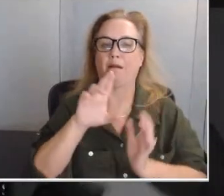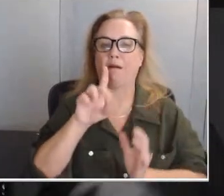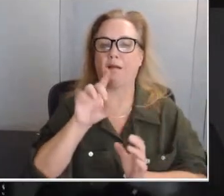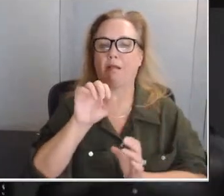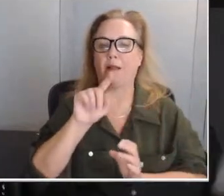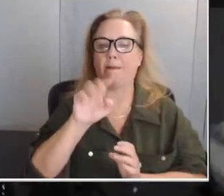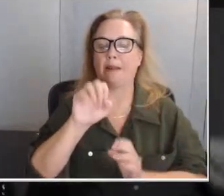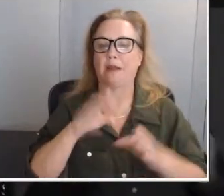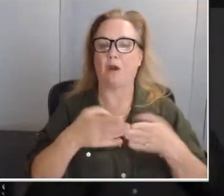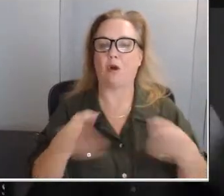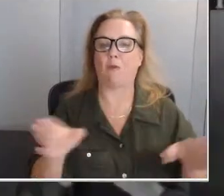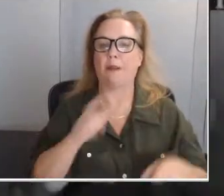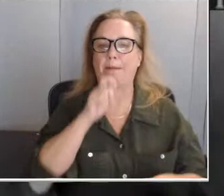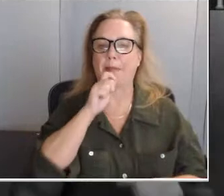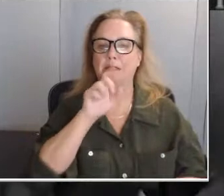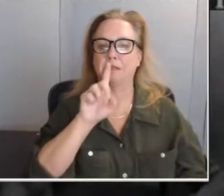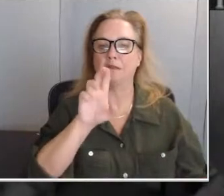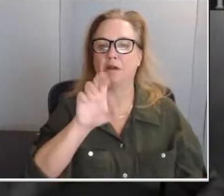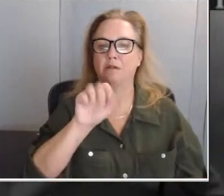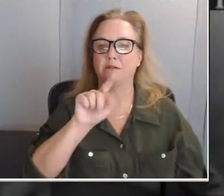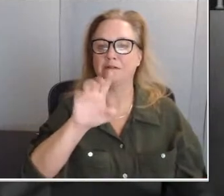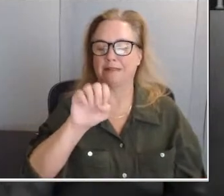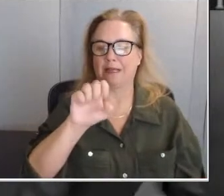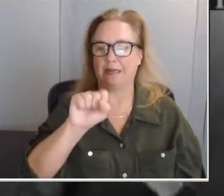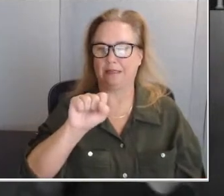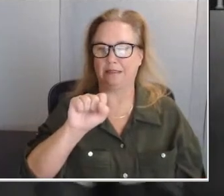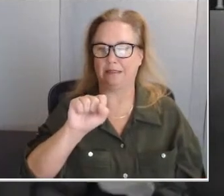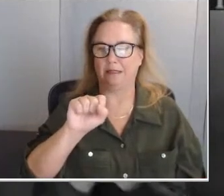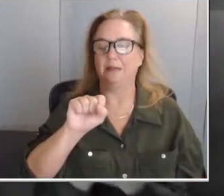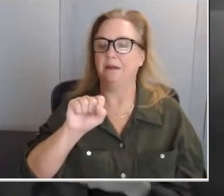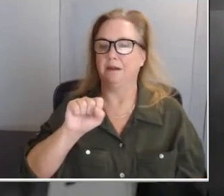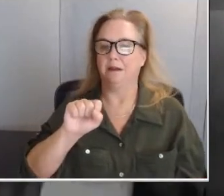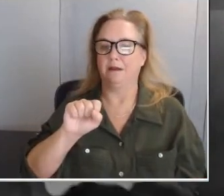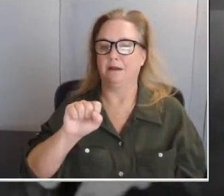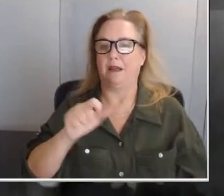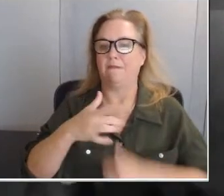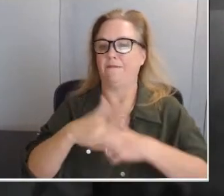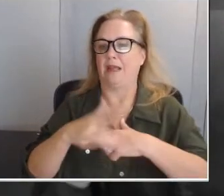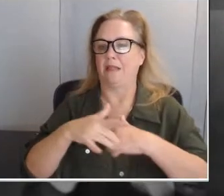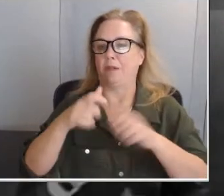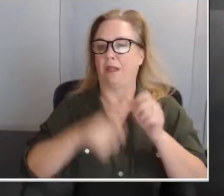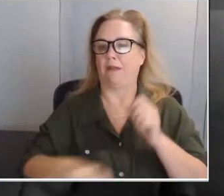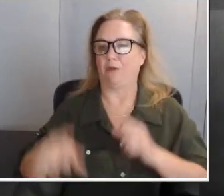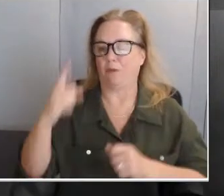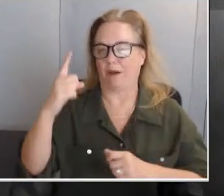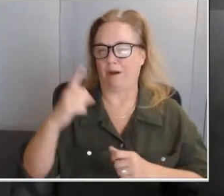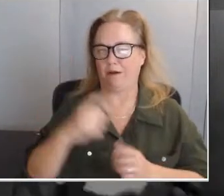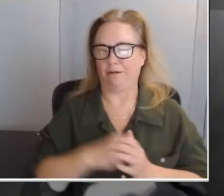Mics with Dr. Stites podcasts. Now, everywhere podcasts are available.